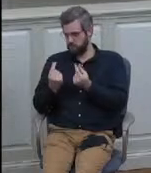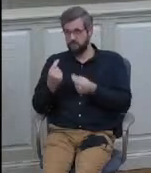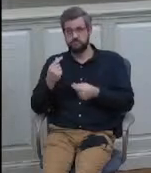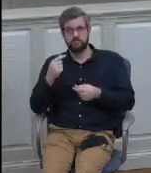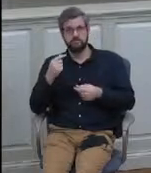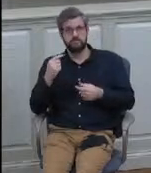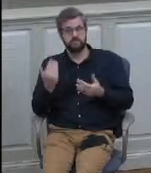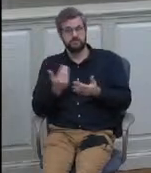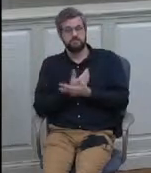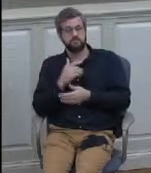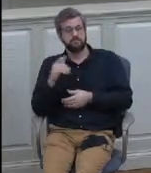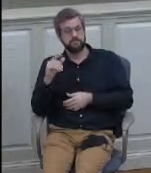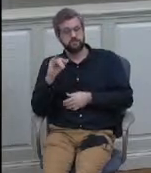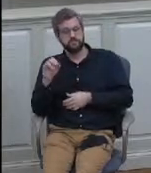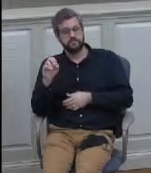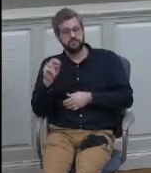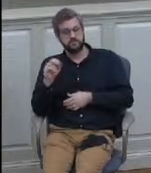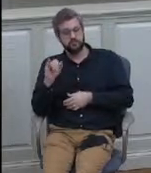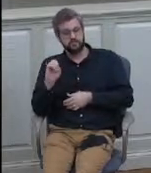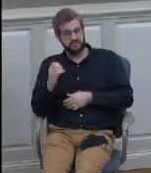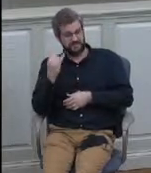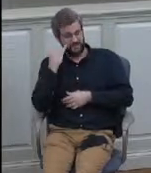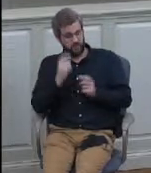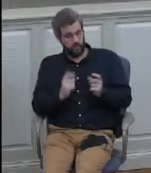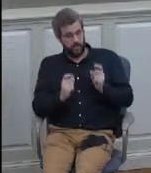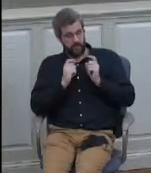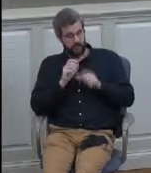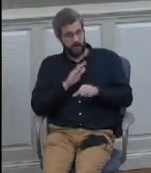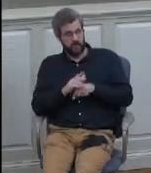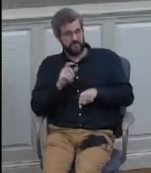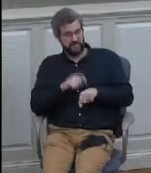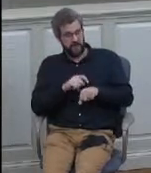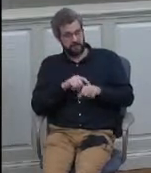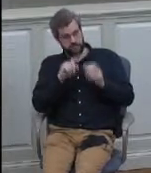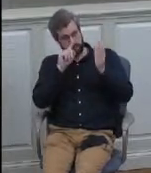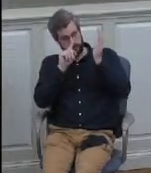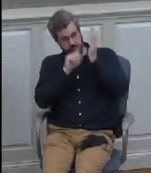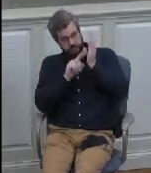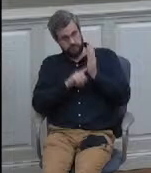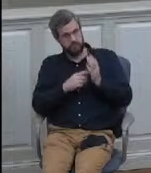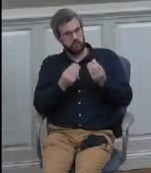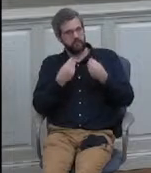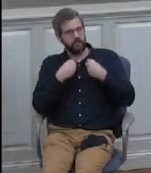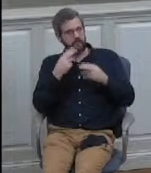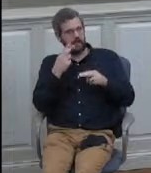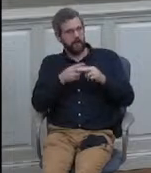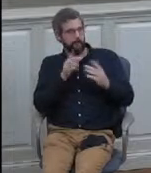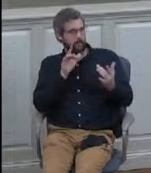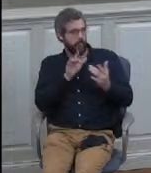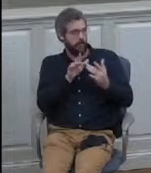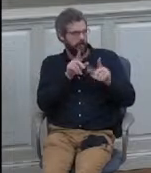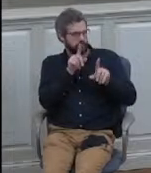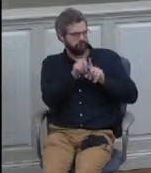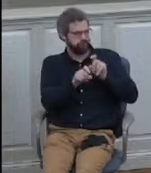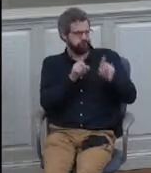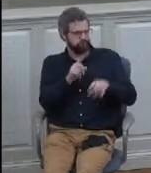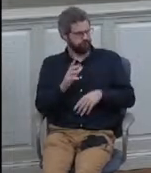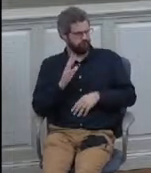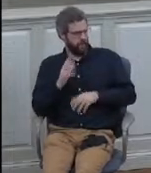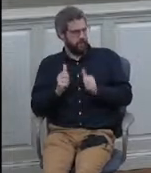if you gave me enough time to research them with a contact person so I could ask